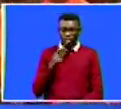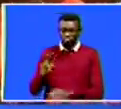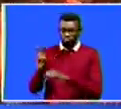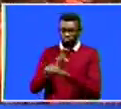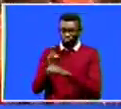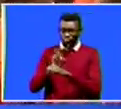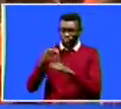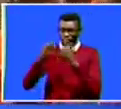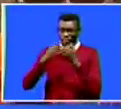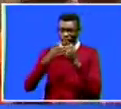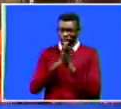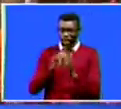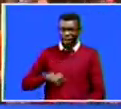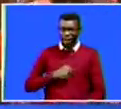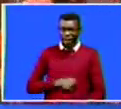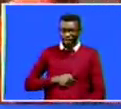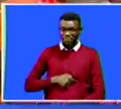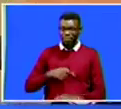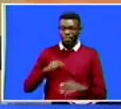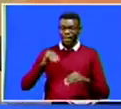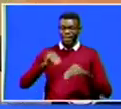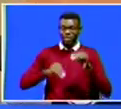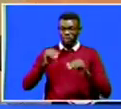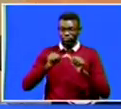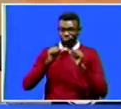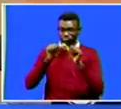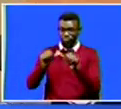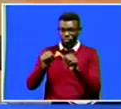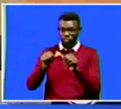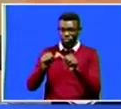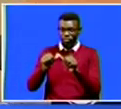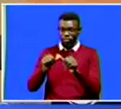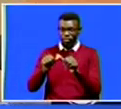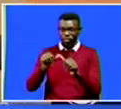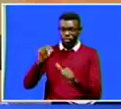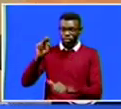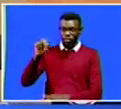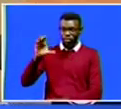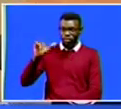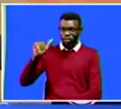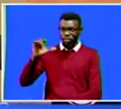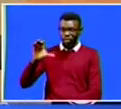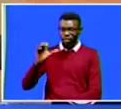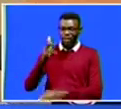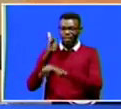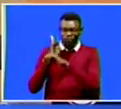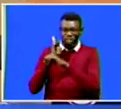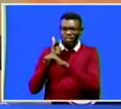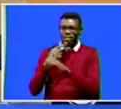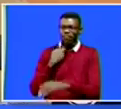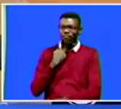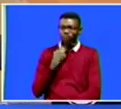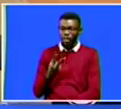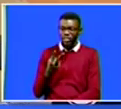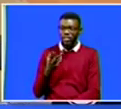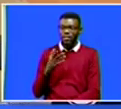Malindi, where electoral processes are underway. The commission is also in receipt of a number of audio and video clips of